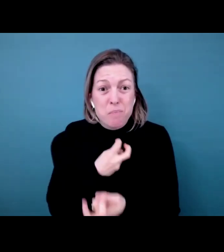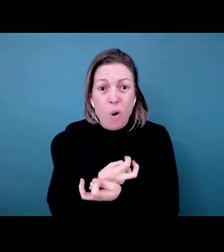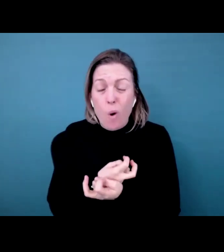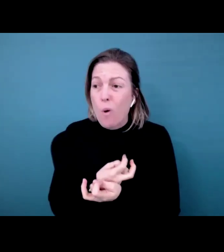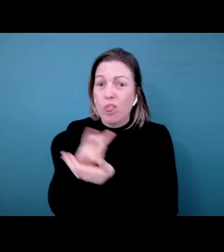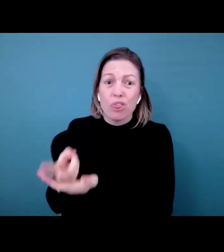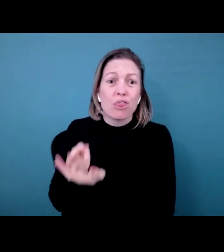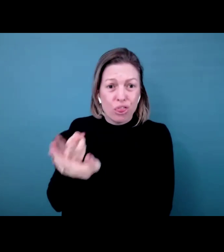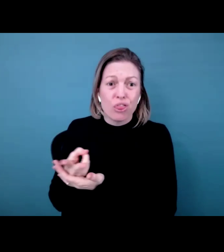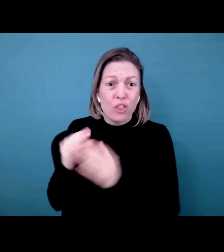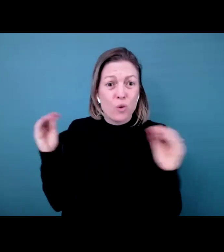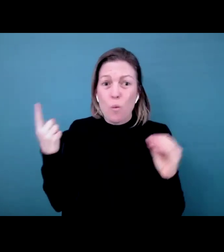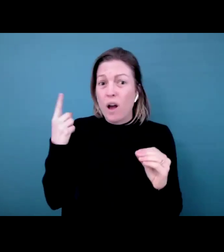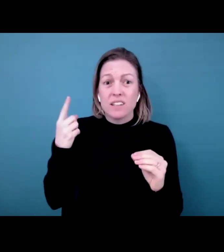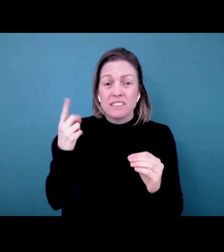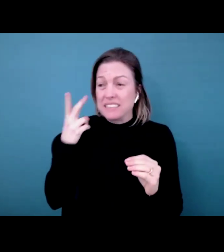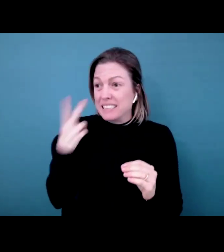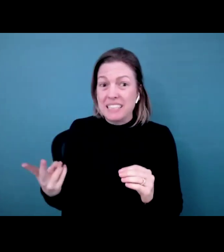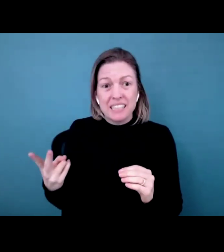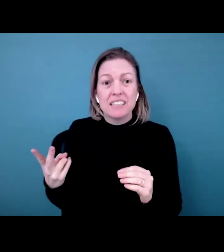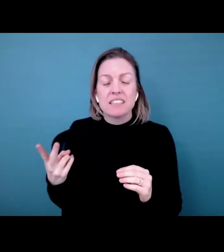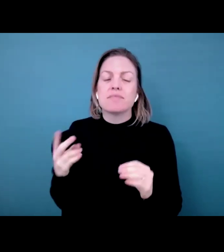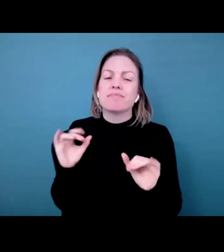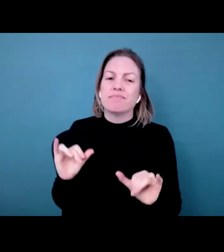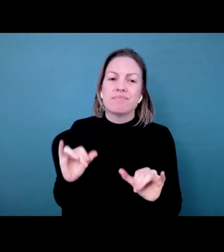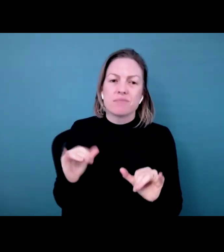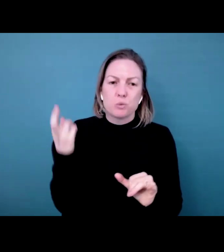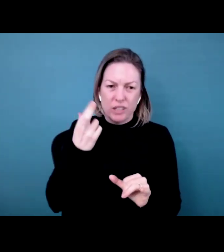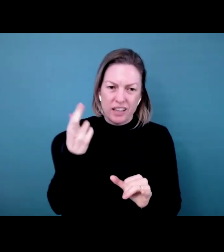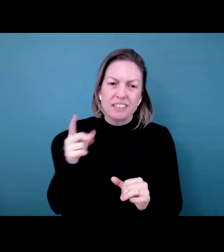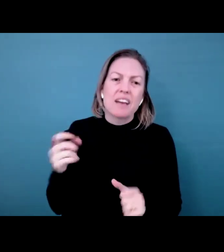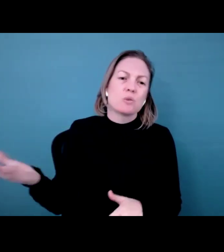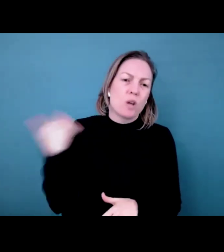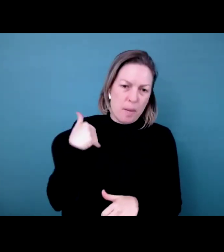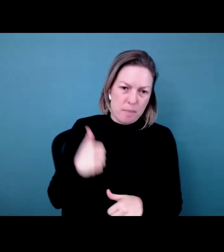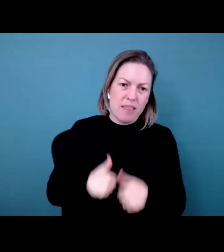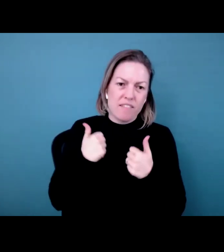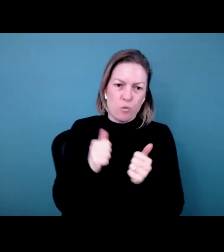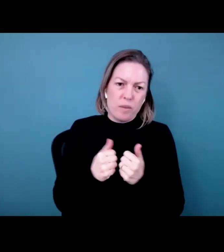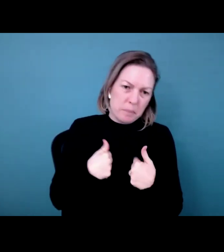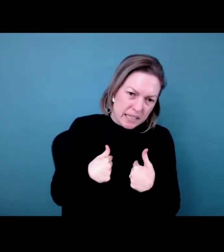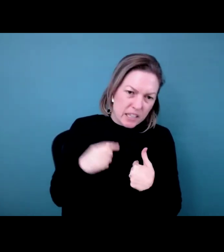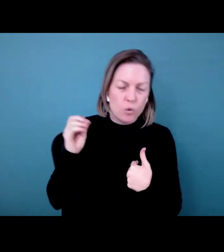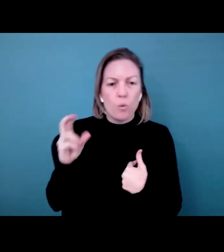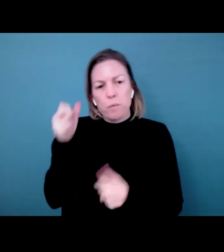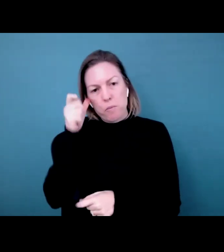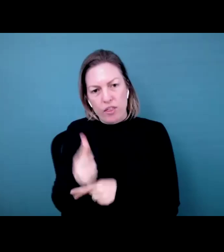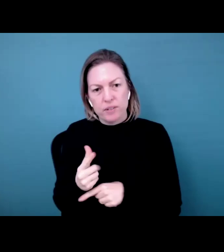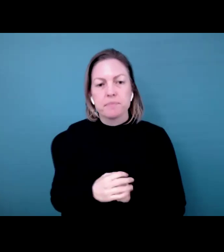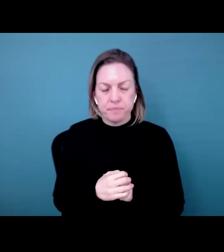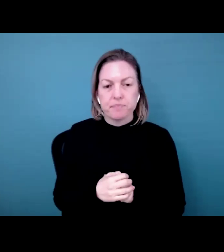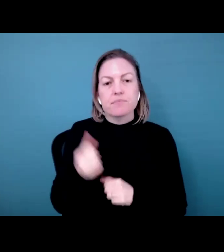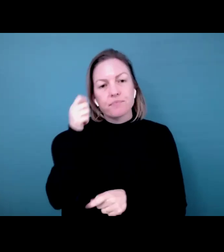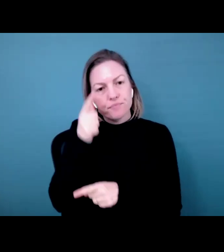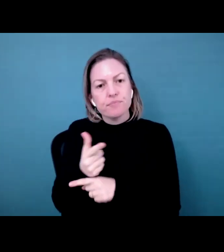discovered him. And that was the day we decided he's going to have to come and live with one of us. And my brother had recently been